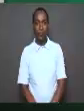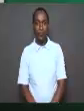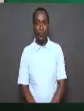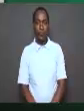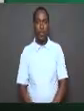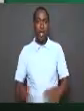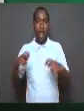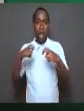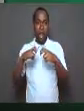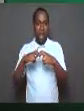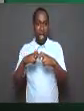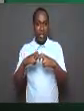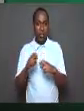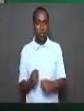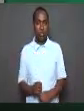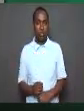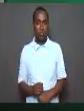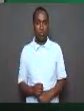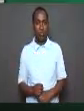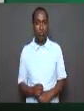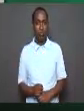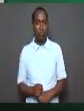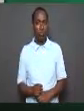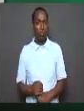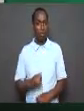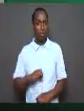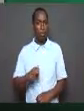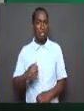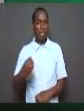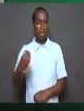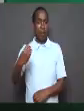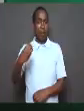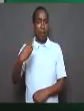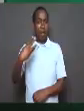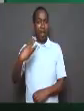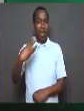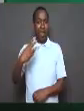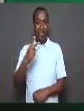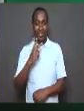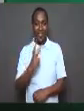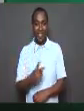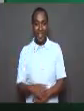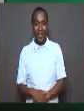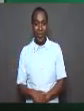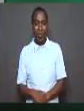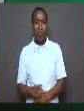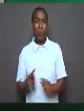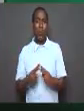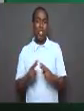The electrons act as light waves, but with a smaller